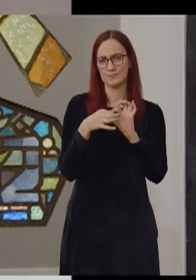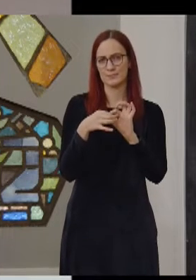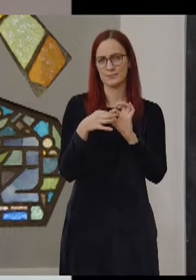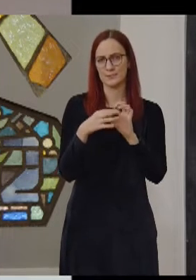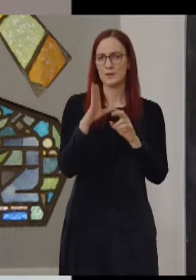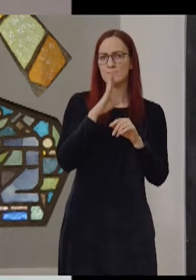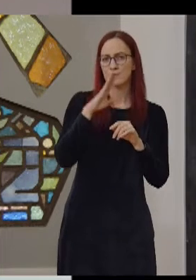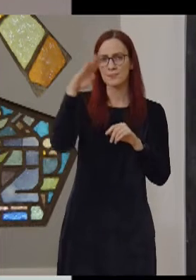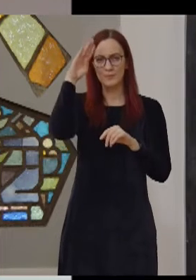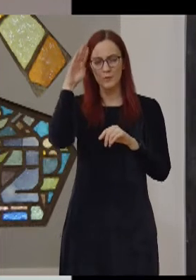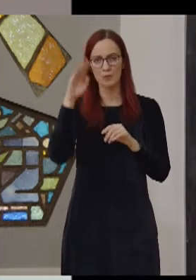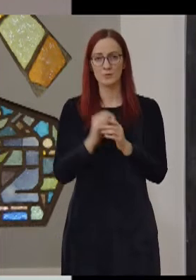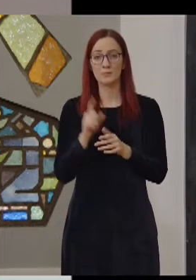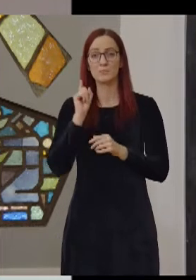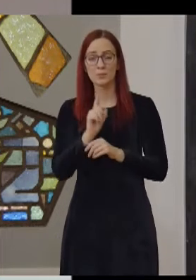to traditional